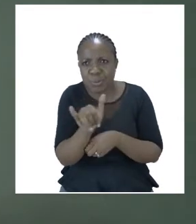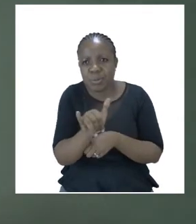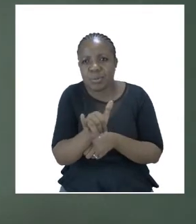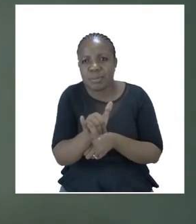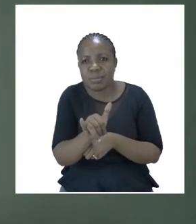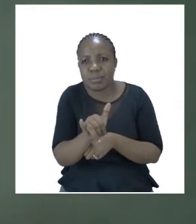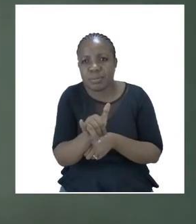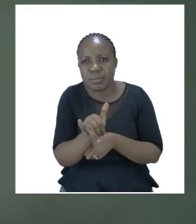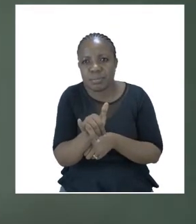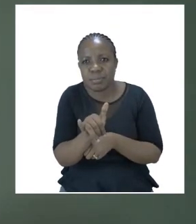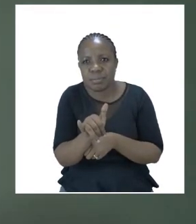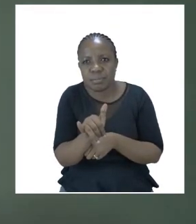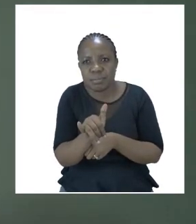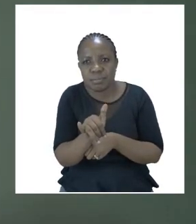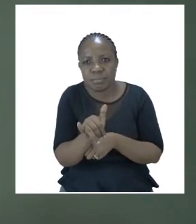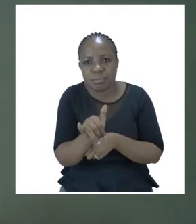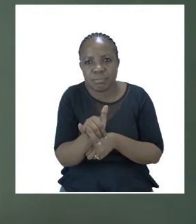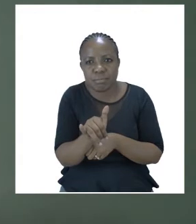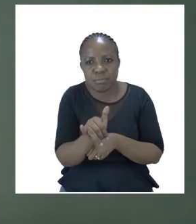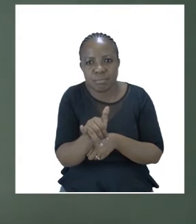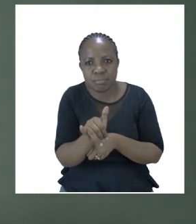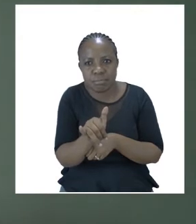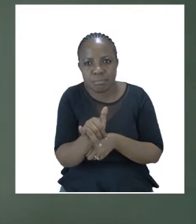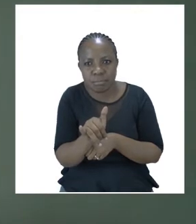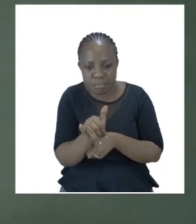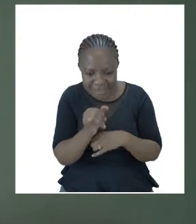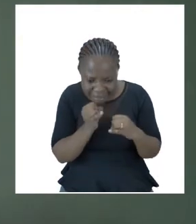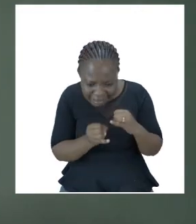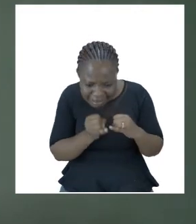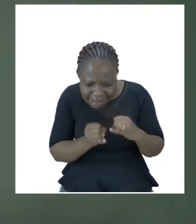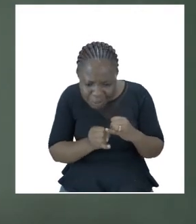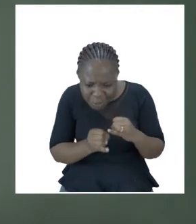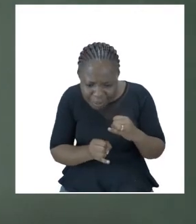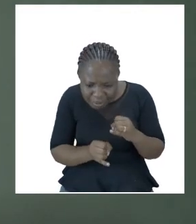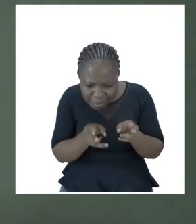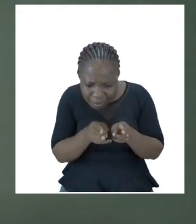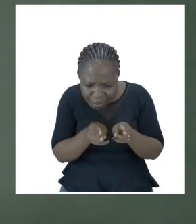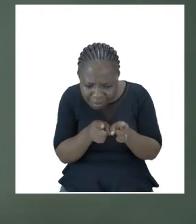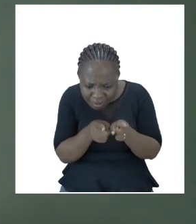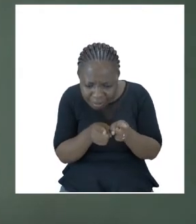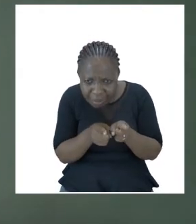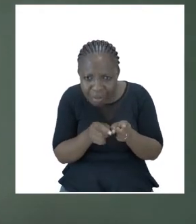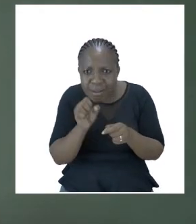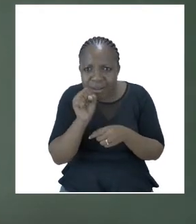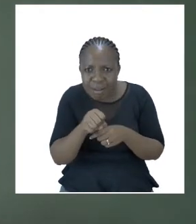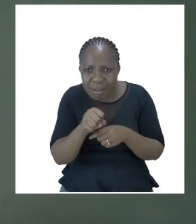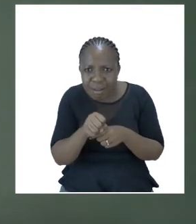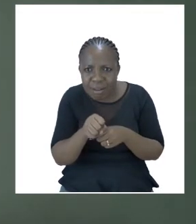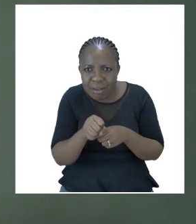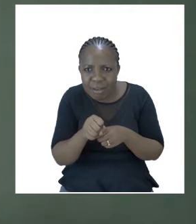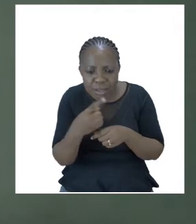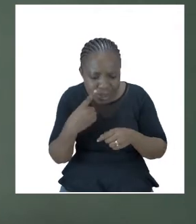ones. Now is it this one? Look at your ruler or